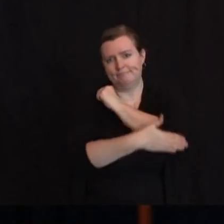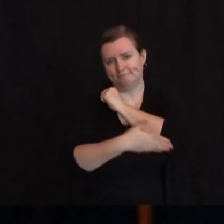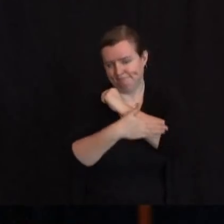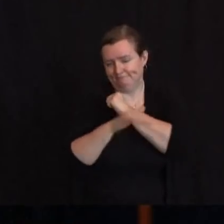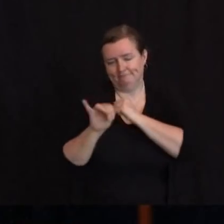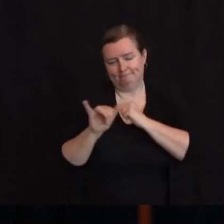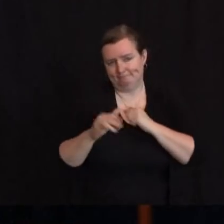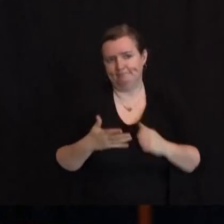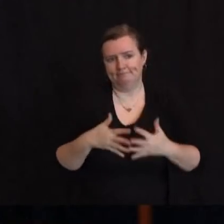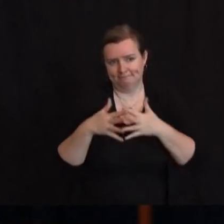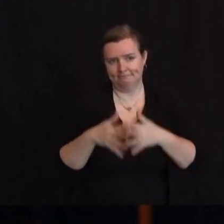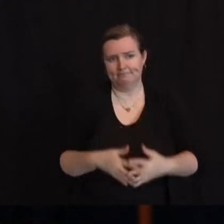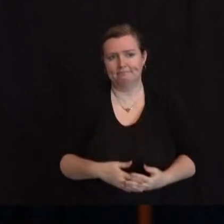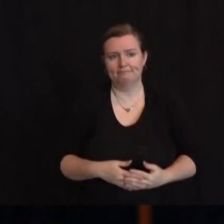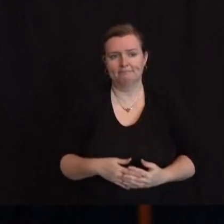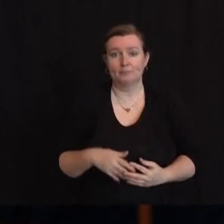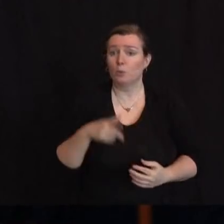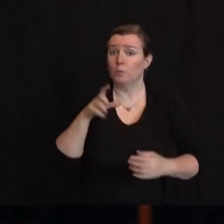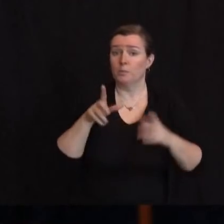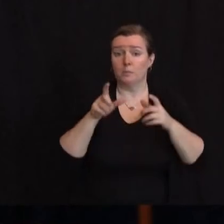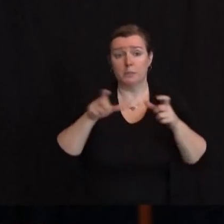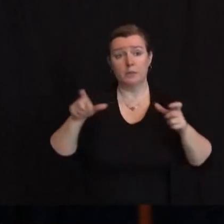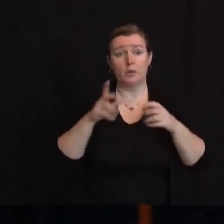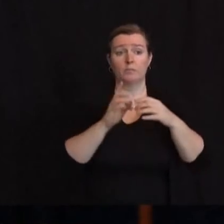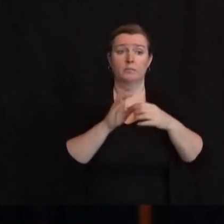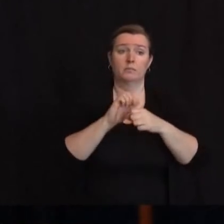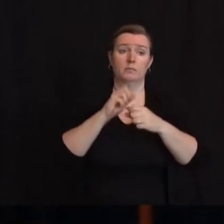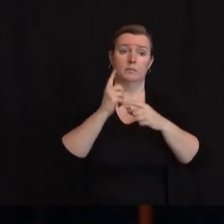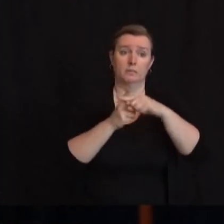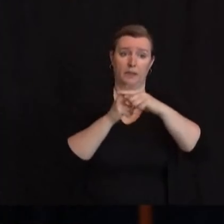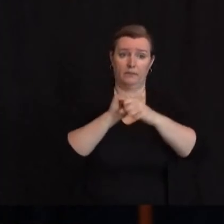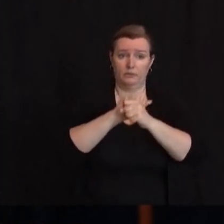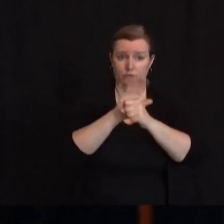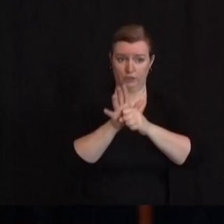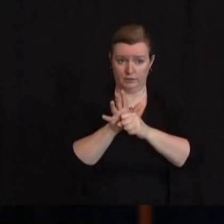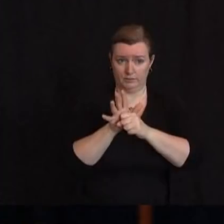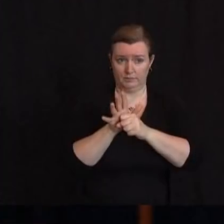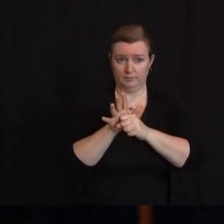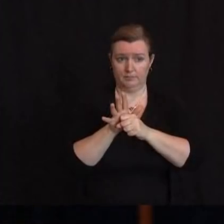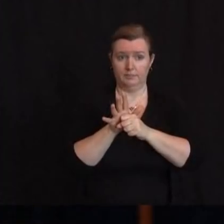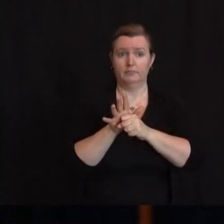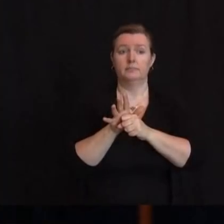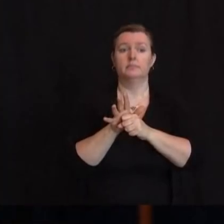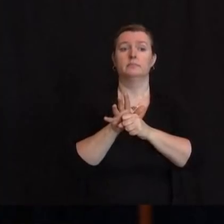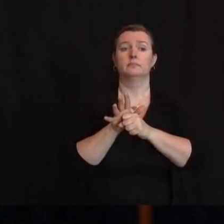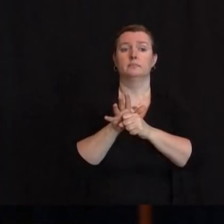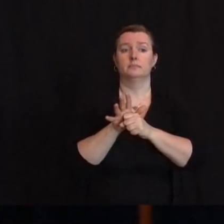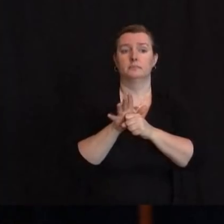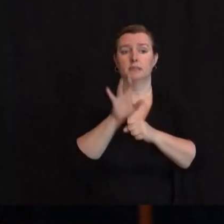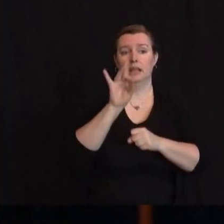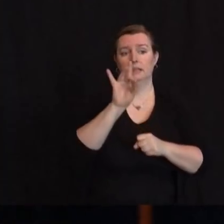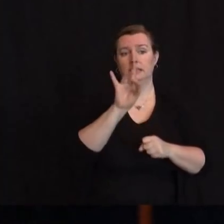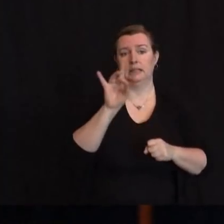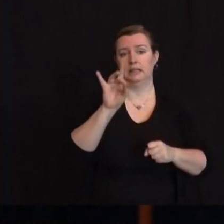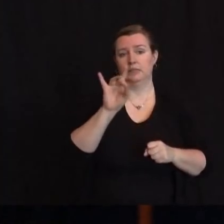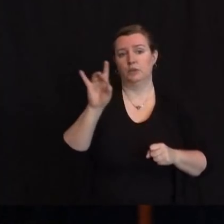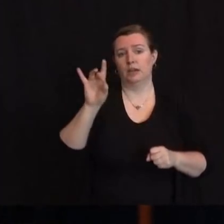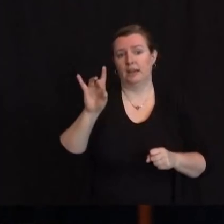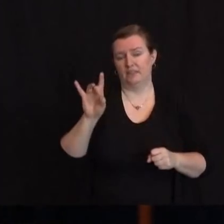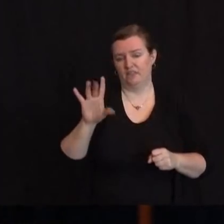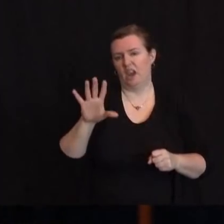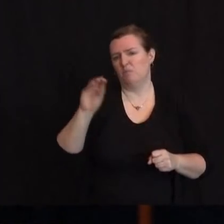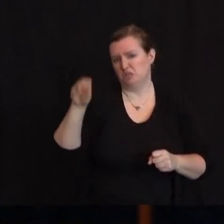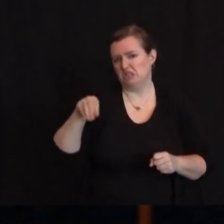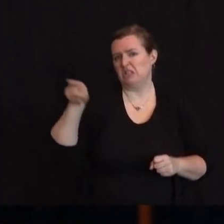are positive end up in the hospital, or home, mild to moderate, 15% in the hospital, and